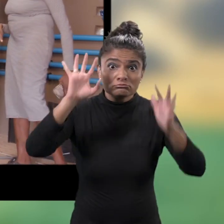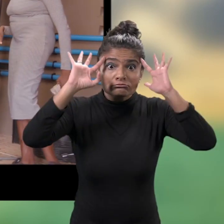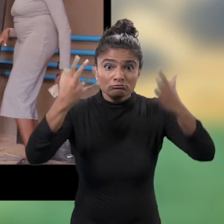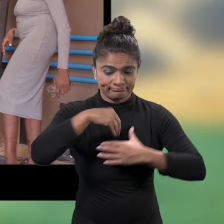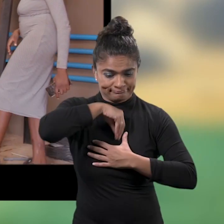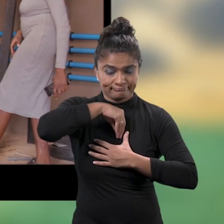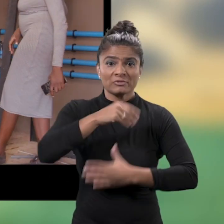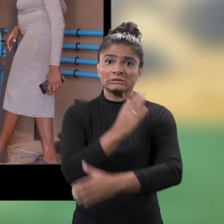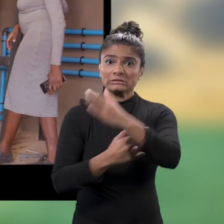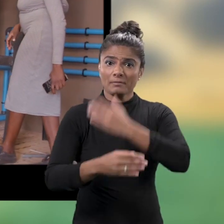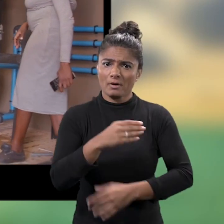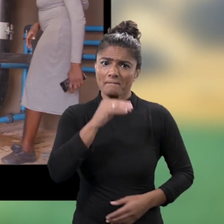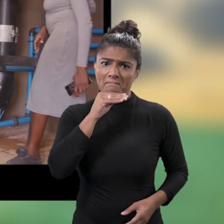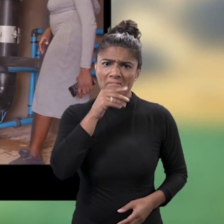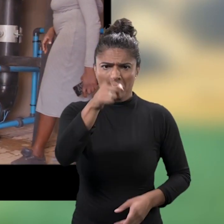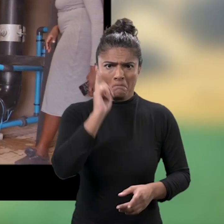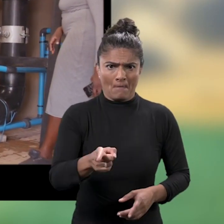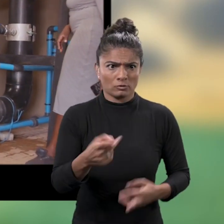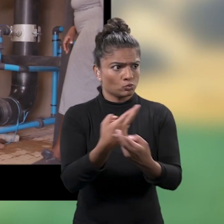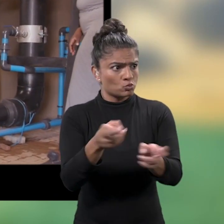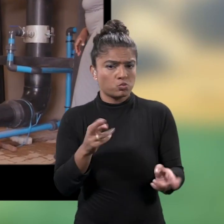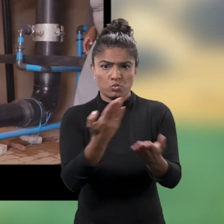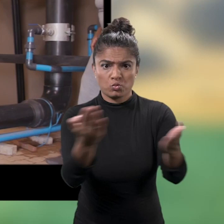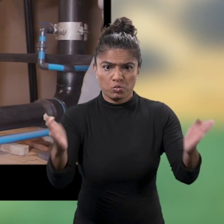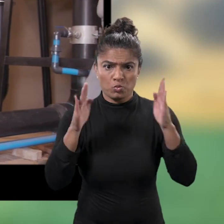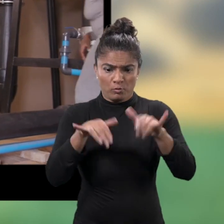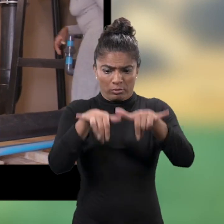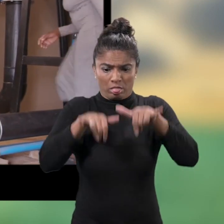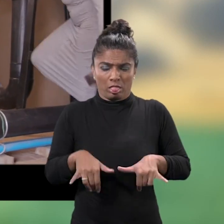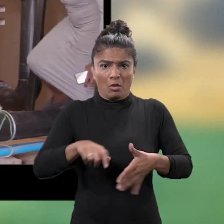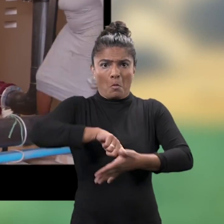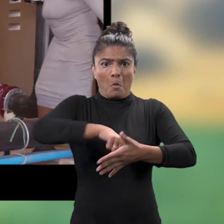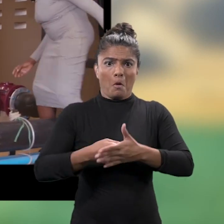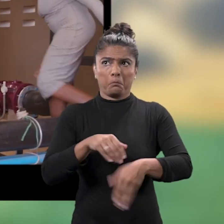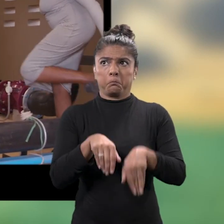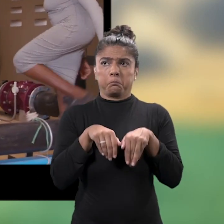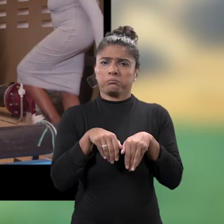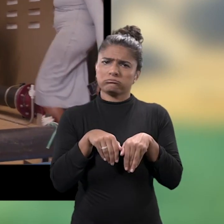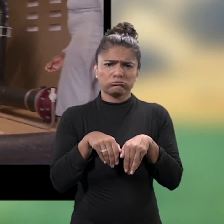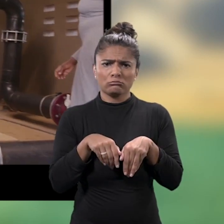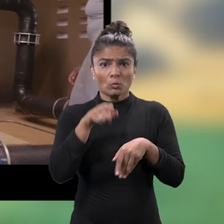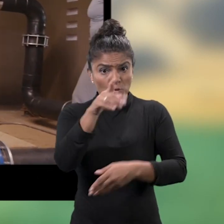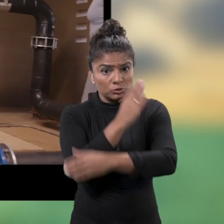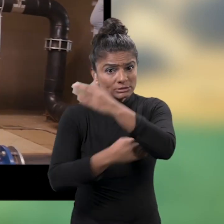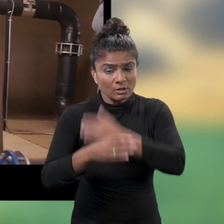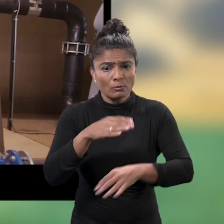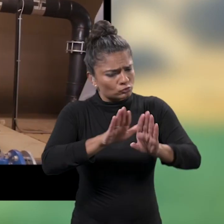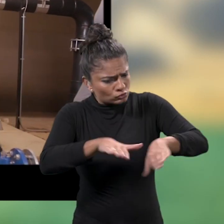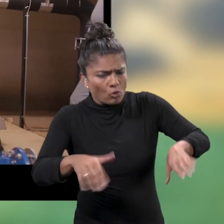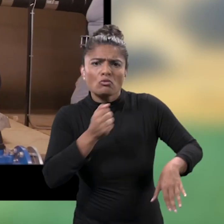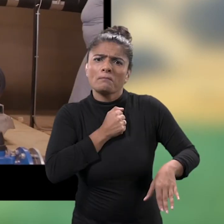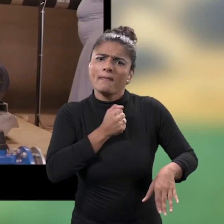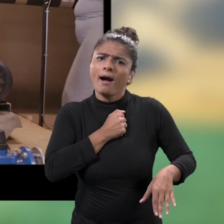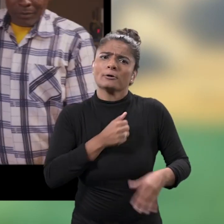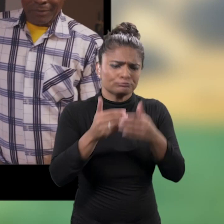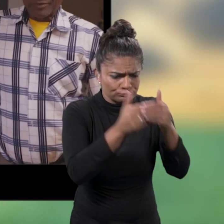ukukhubazeka akutsho ukuthi umuntu azivalele ngendlini. Ngikhubazekile nakho, mara ngiyakhona ukuthi abentwana bami